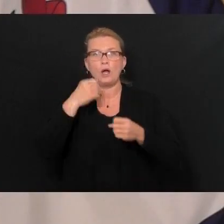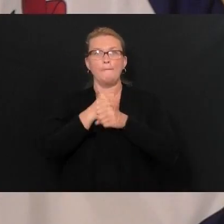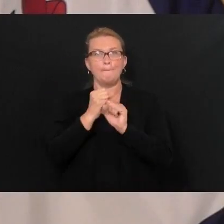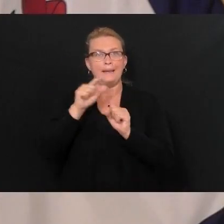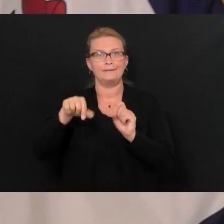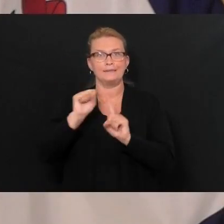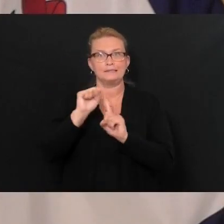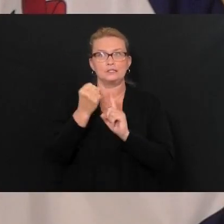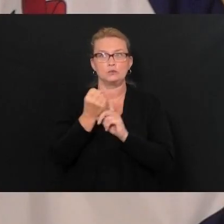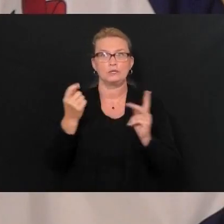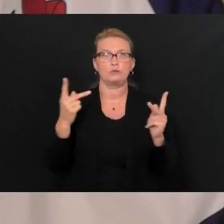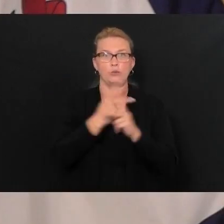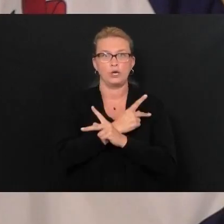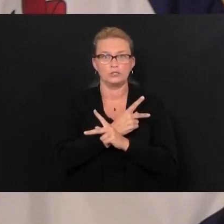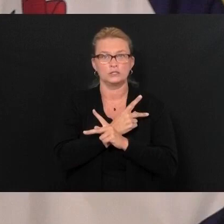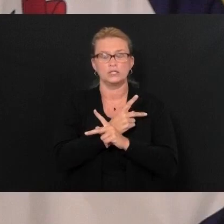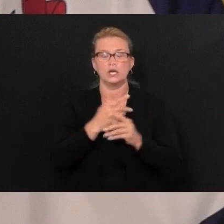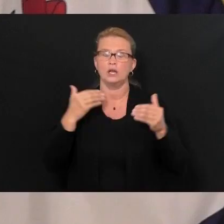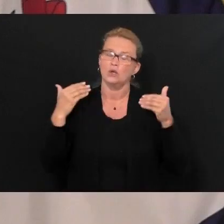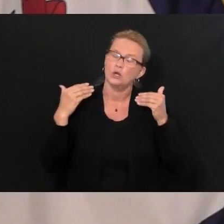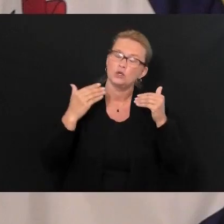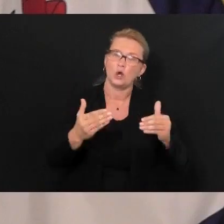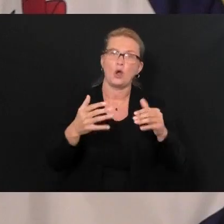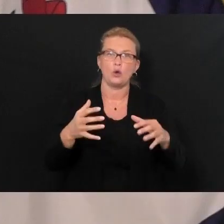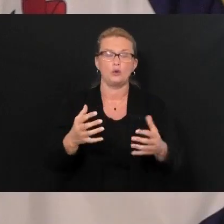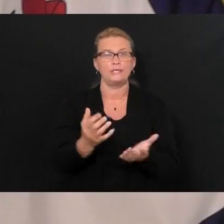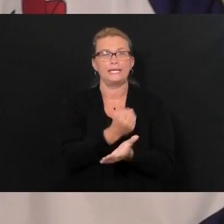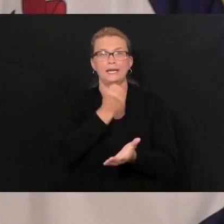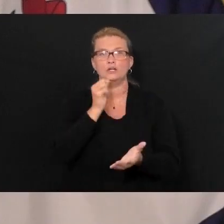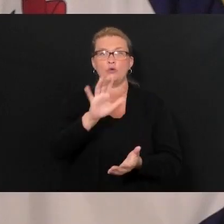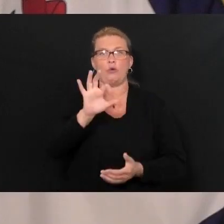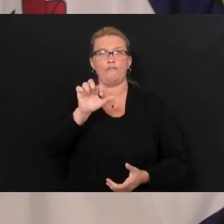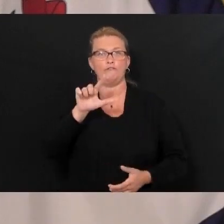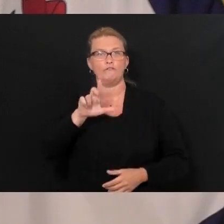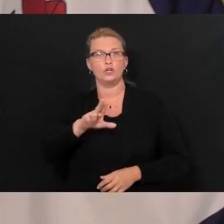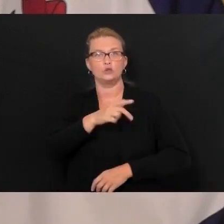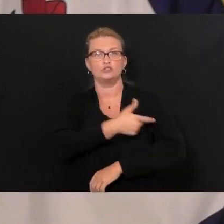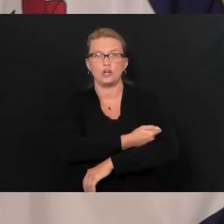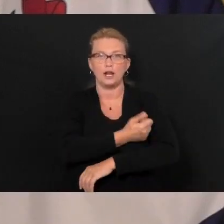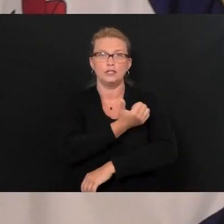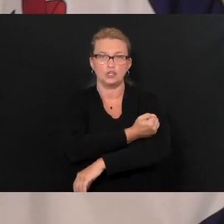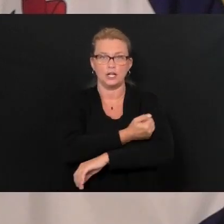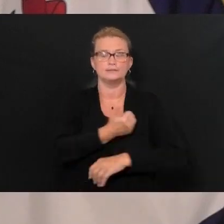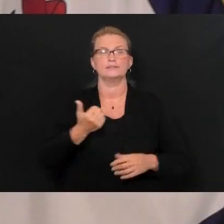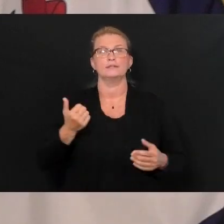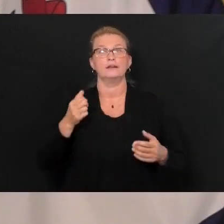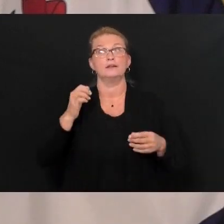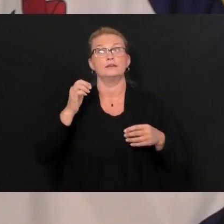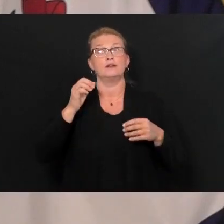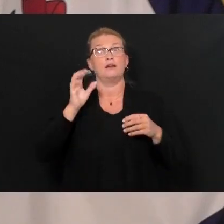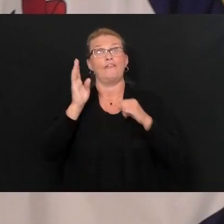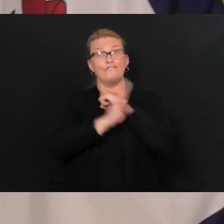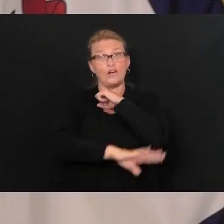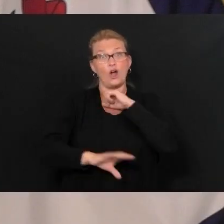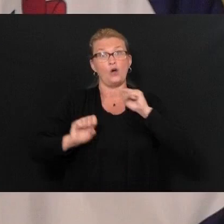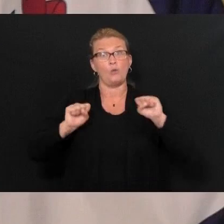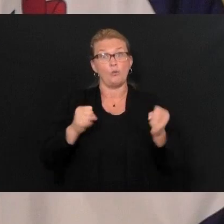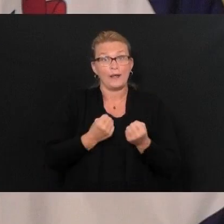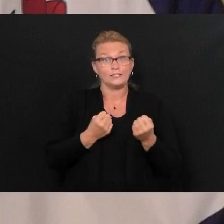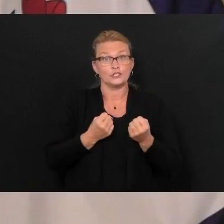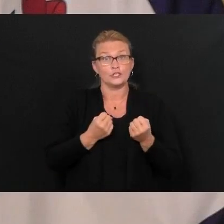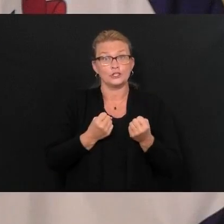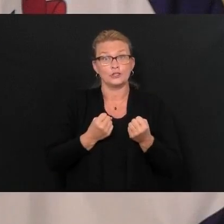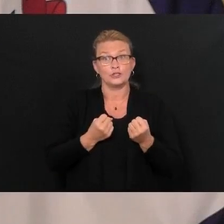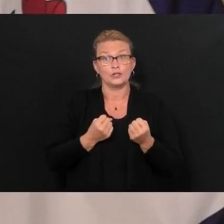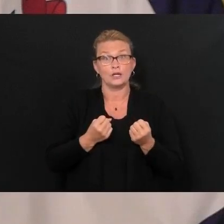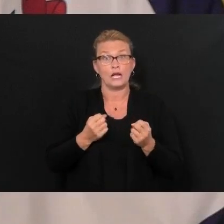we urge everyone to go get your flu shots. But fall and winter, at least for right now, bring a real